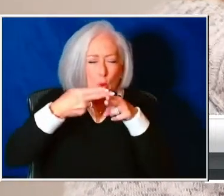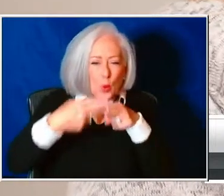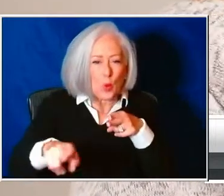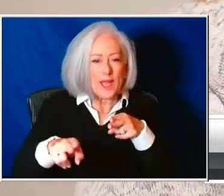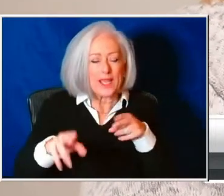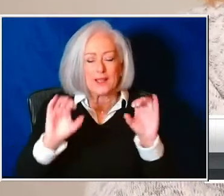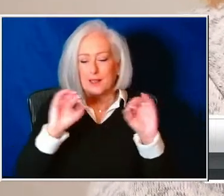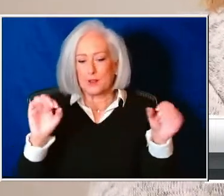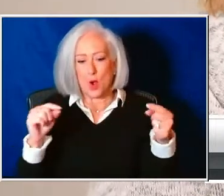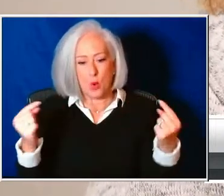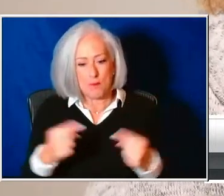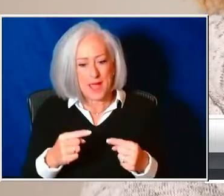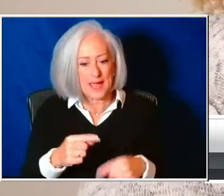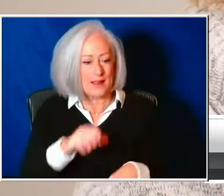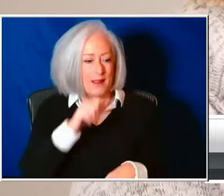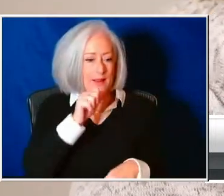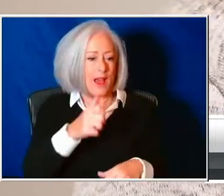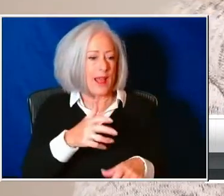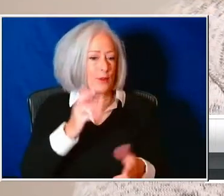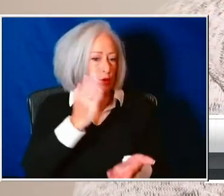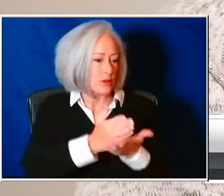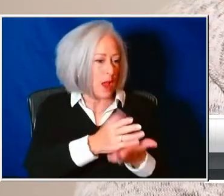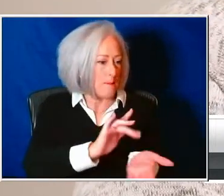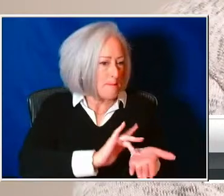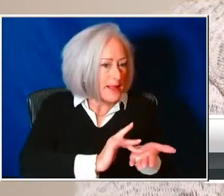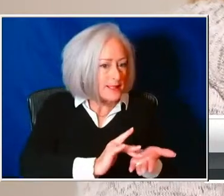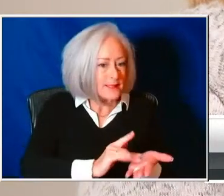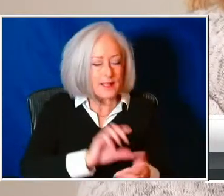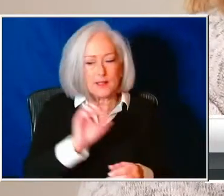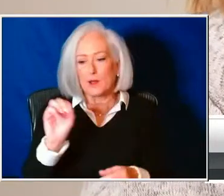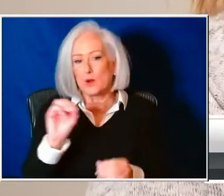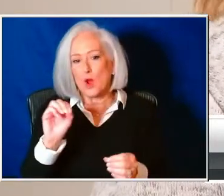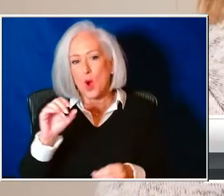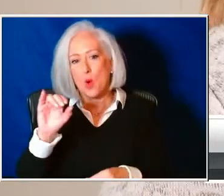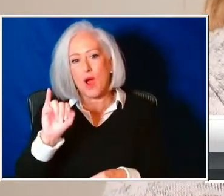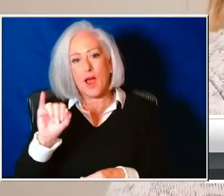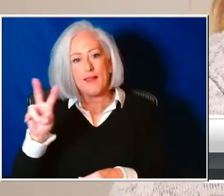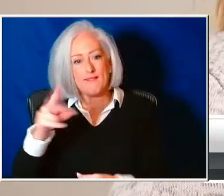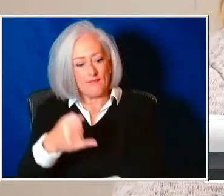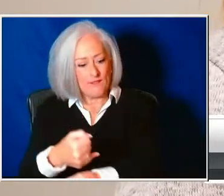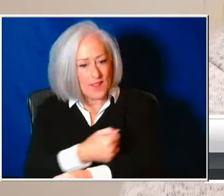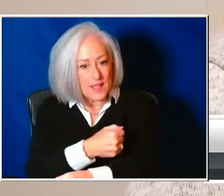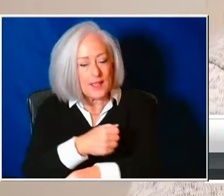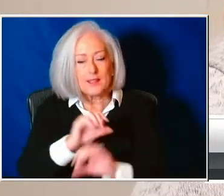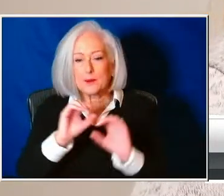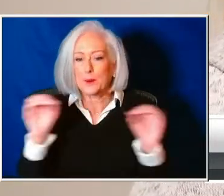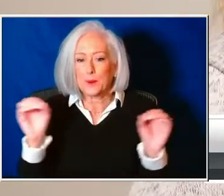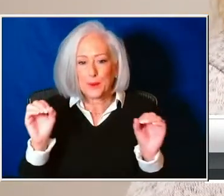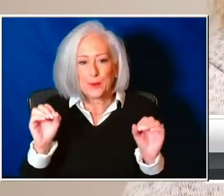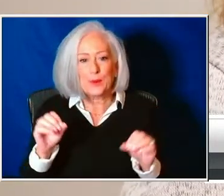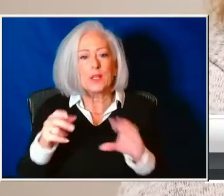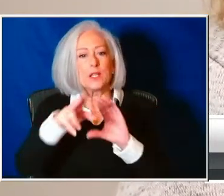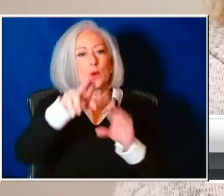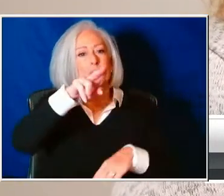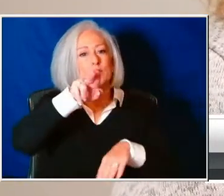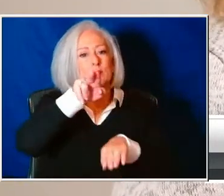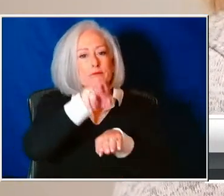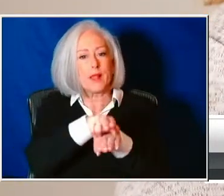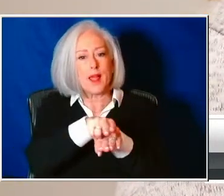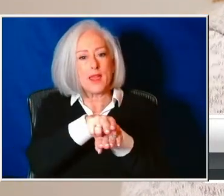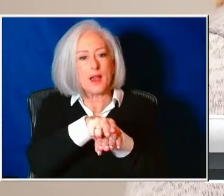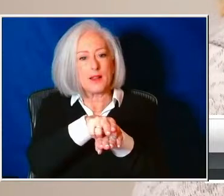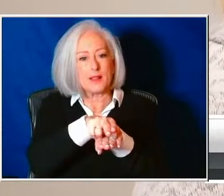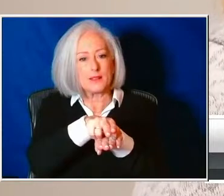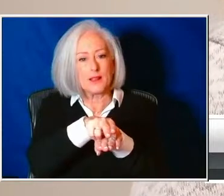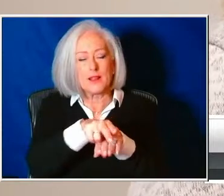fast or hold medications. You won't need an IV, you're just going to lay on a platform for about 5 minutes in a CT scanner. Your